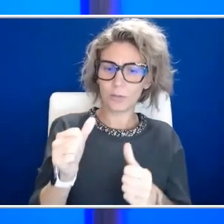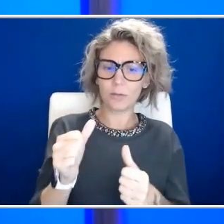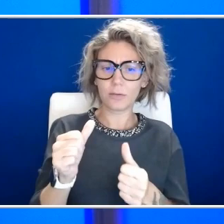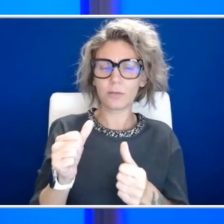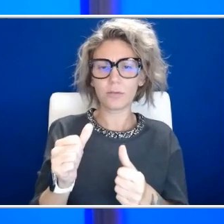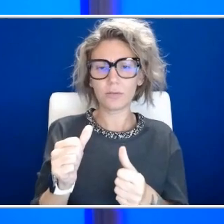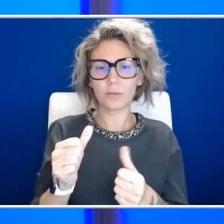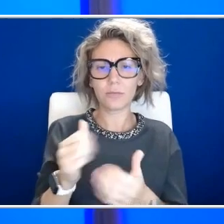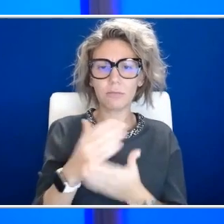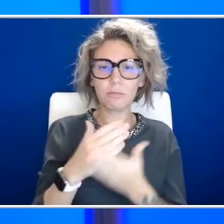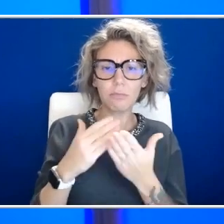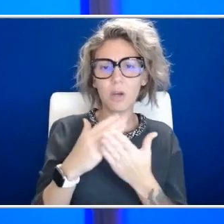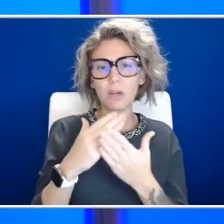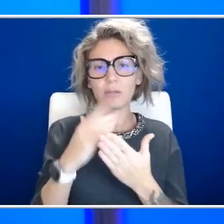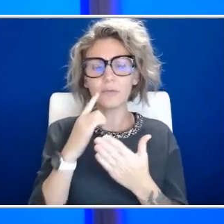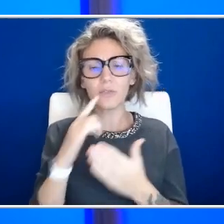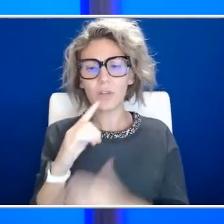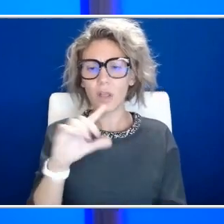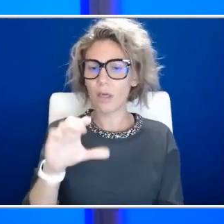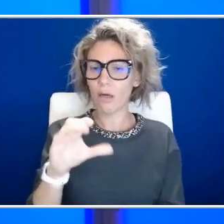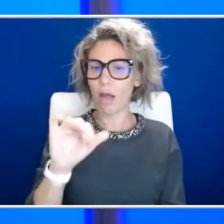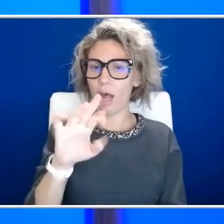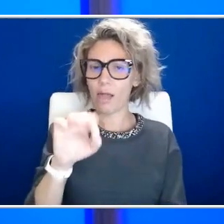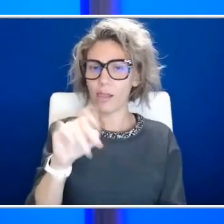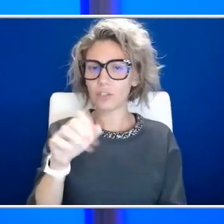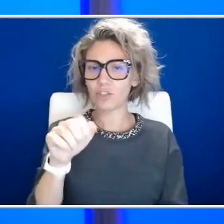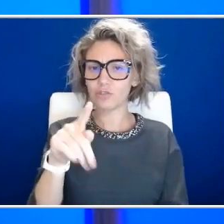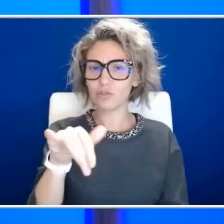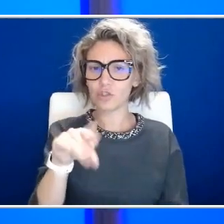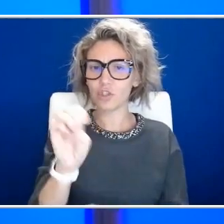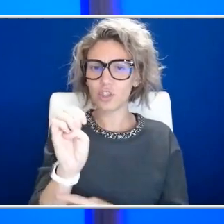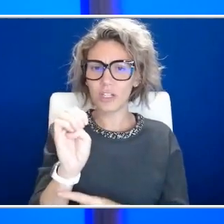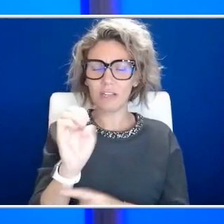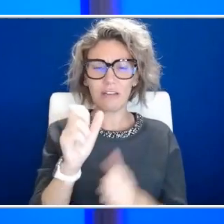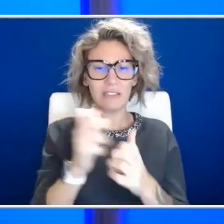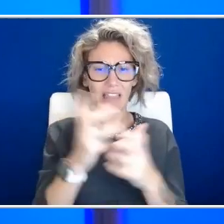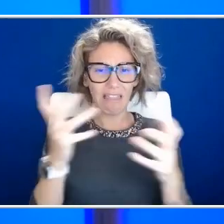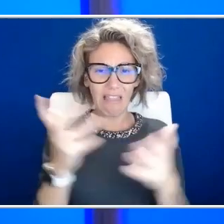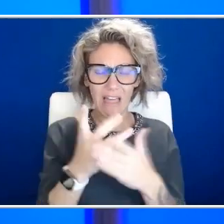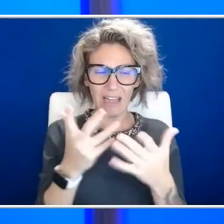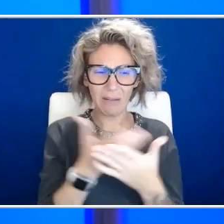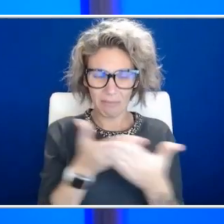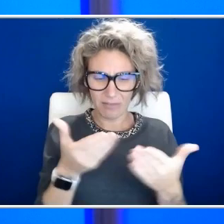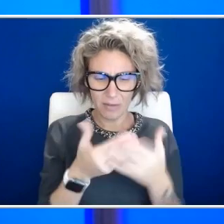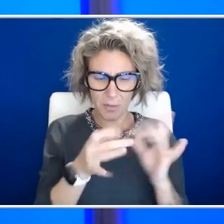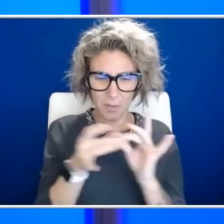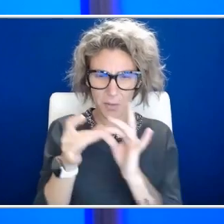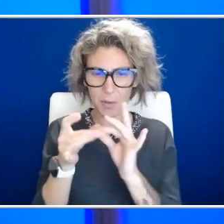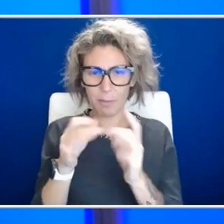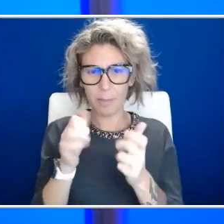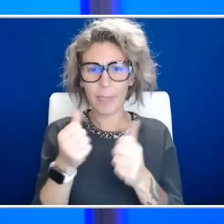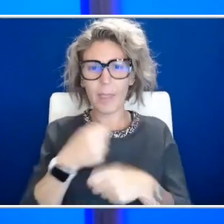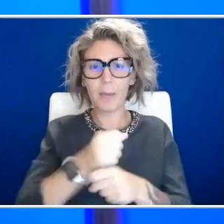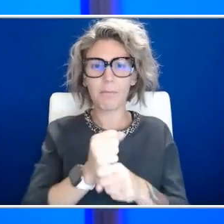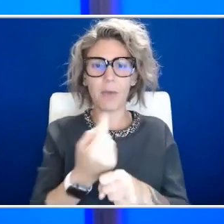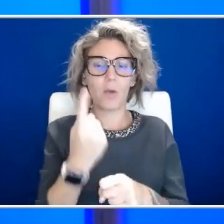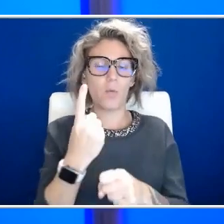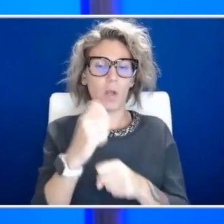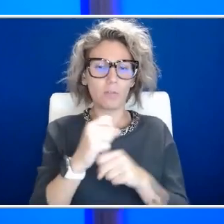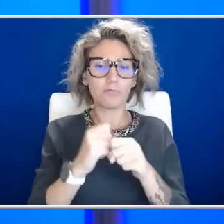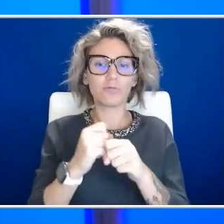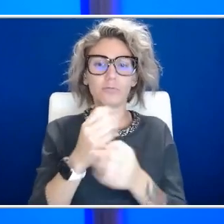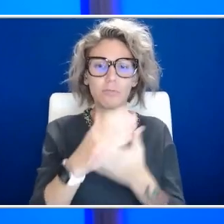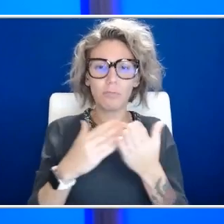constituents, or collagen, is made up of multiple chains, and these collagen make up one of the structural part of the